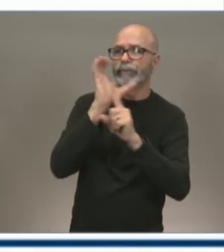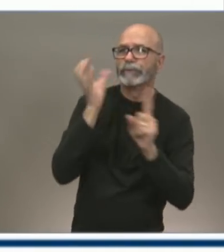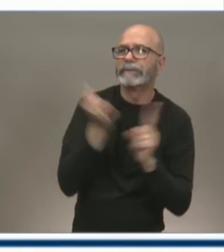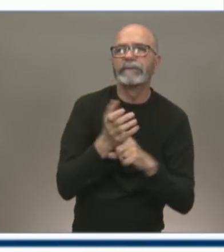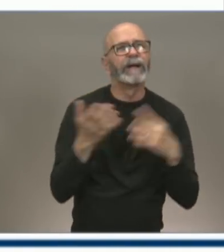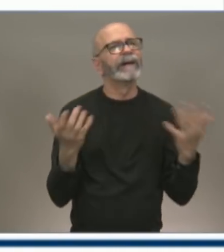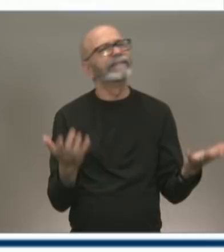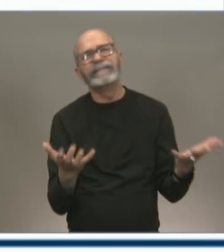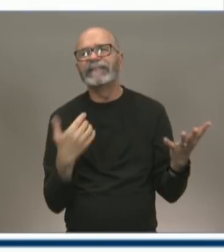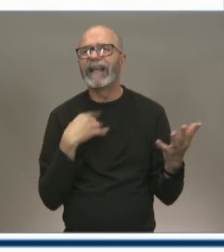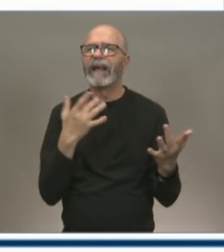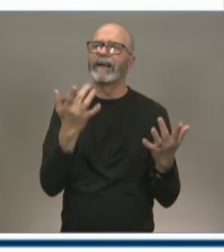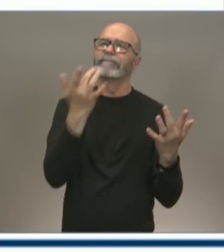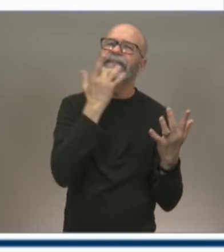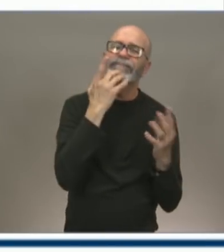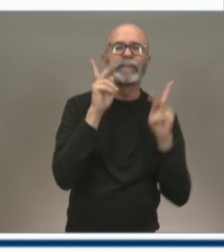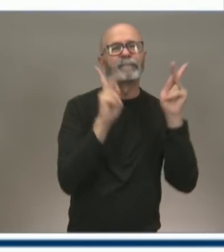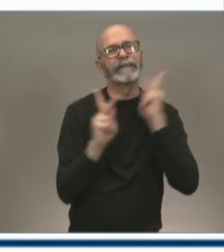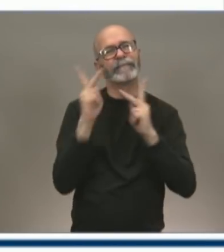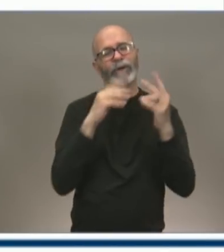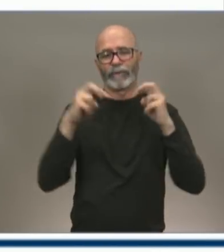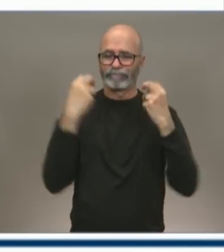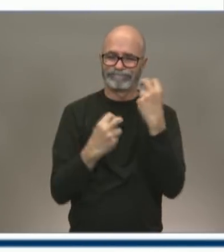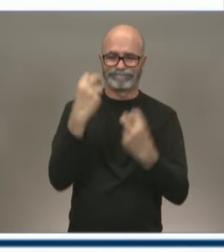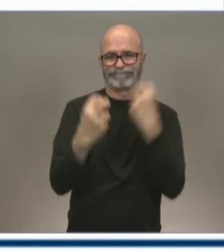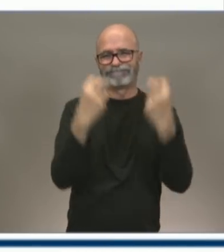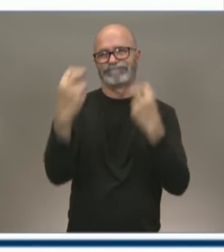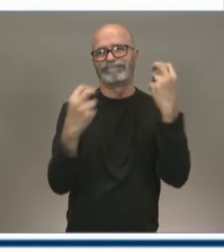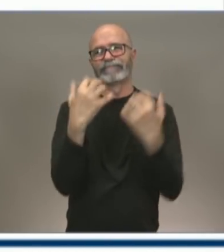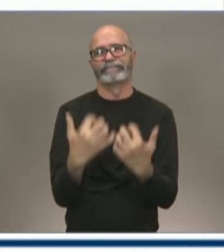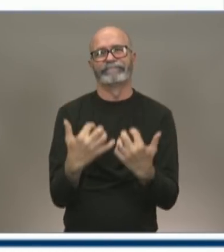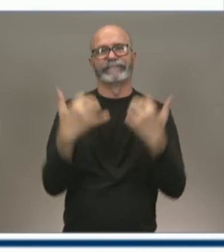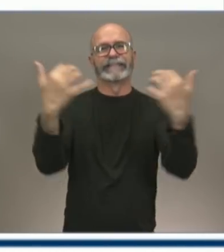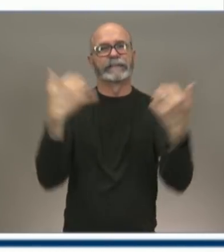audiences. We continue to have discussions about potential